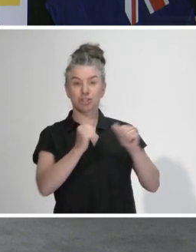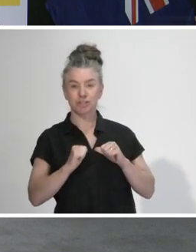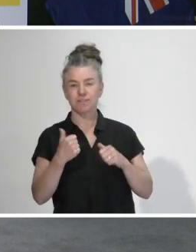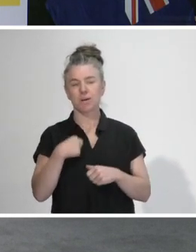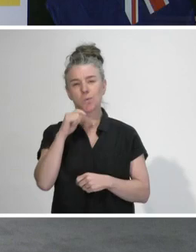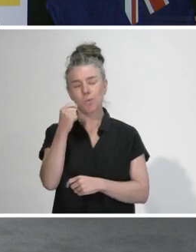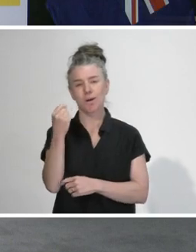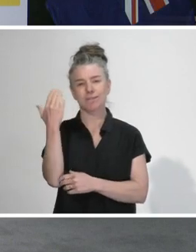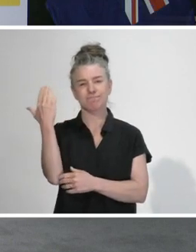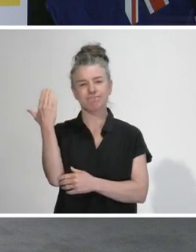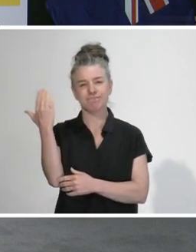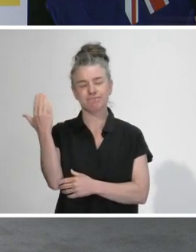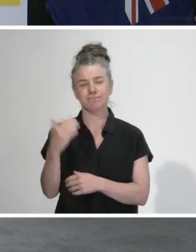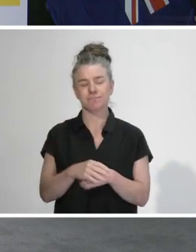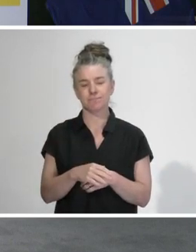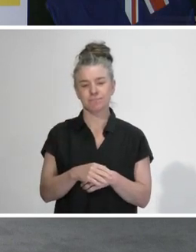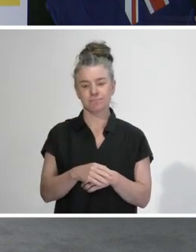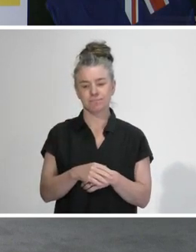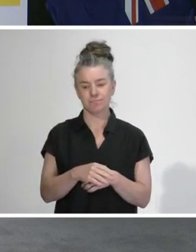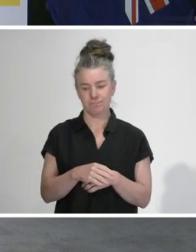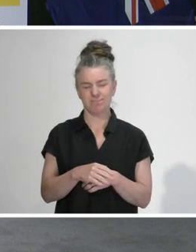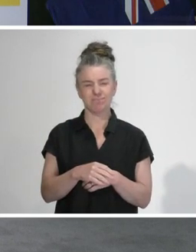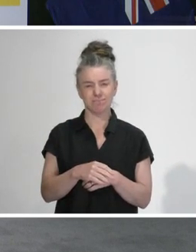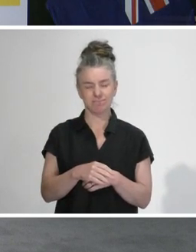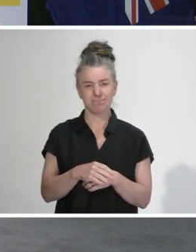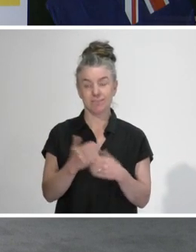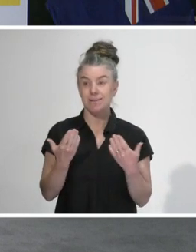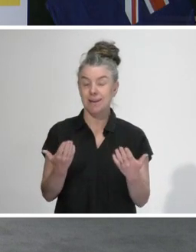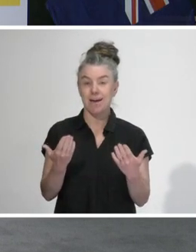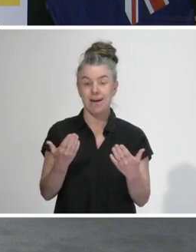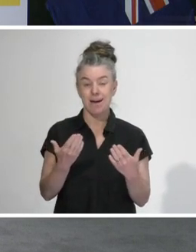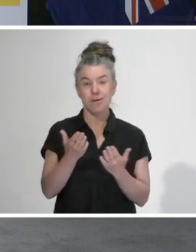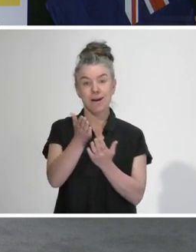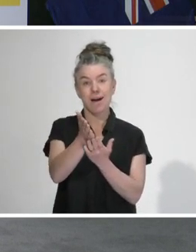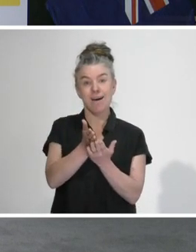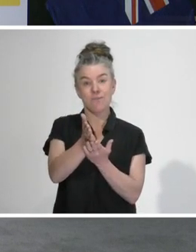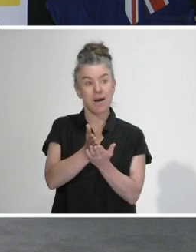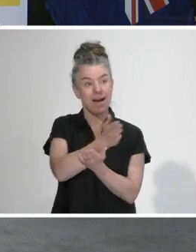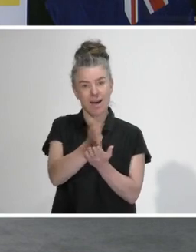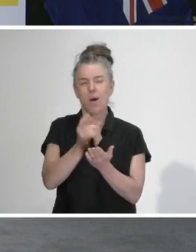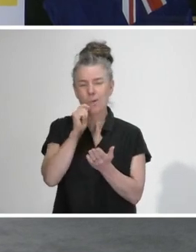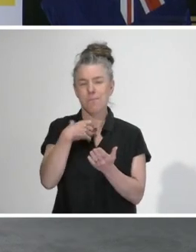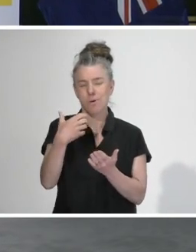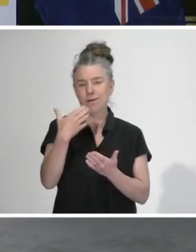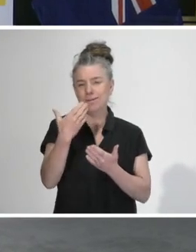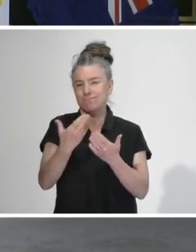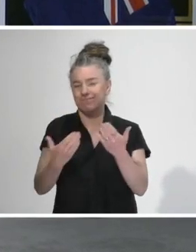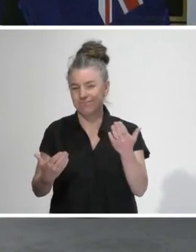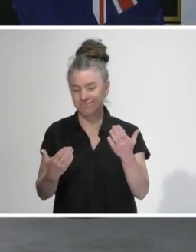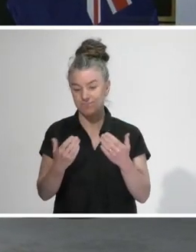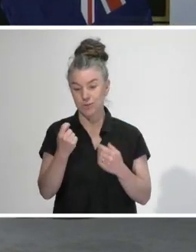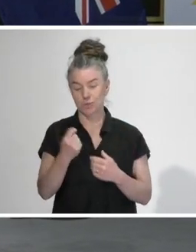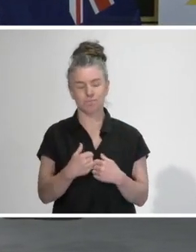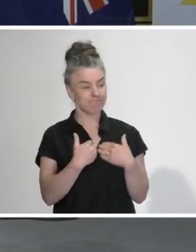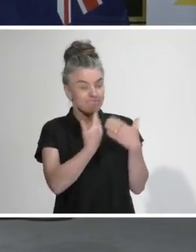setter, given the milestone that we've reached recently with lockdown at alert level 4. So, Dr. Bloomfield, I'll hand over to you. Thank you,